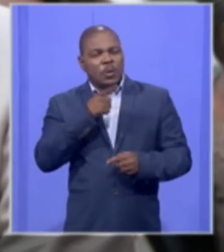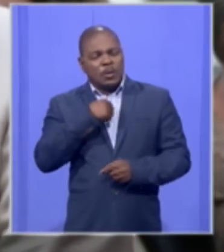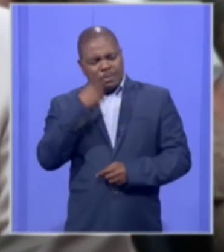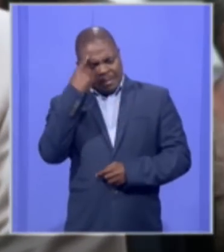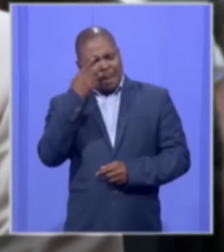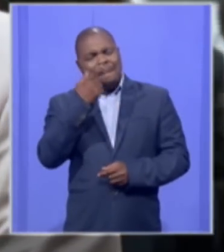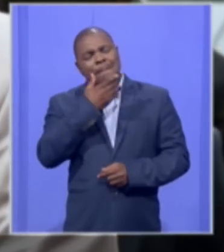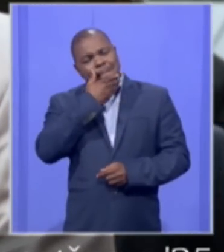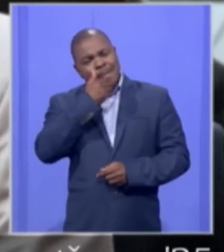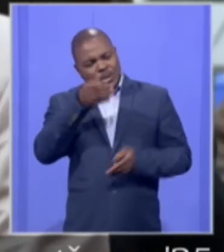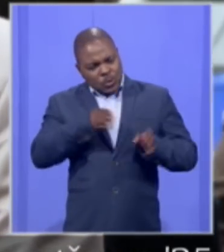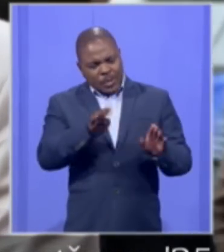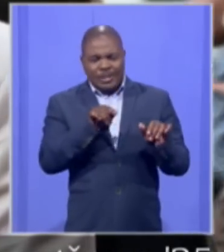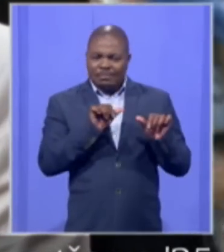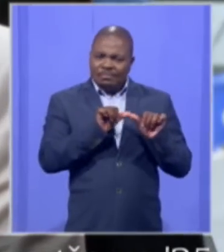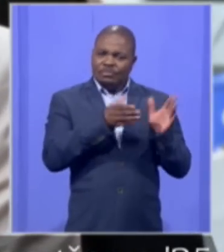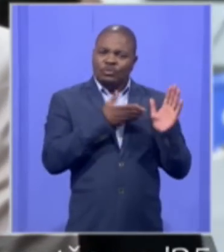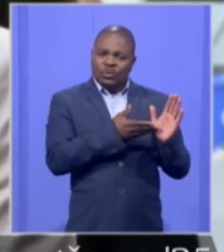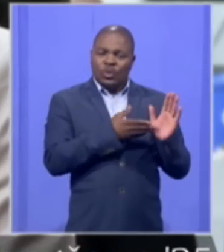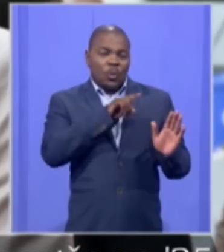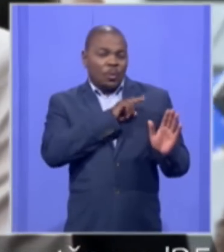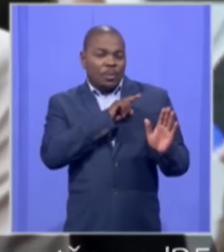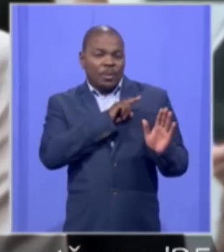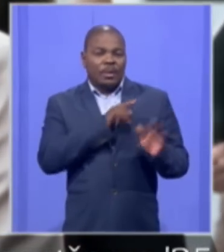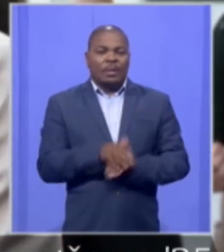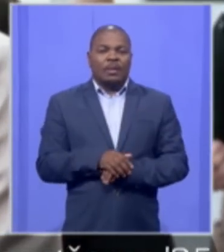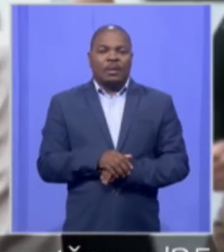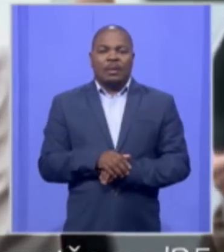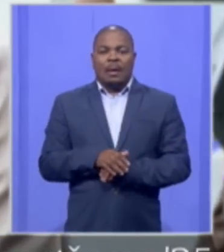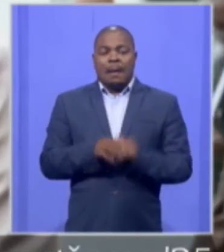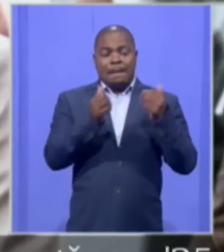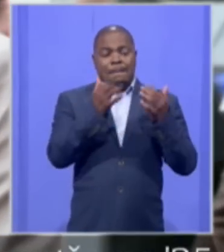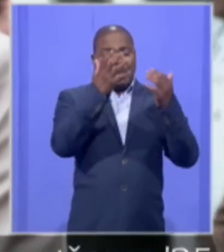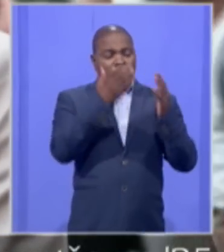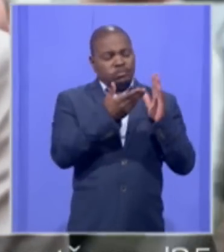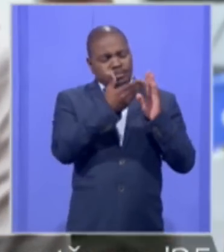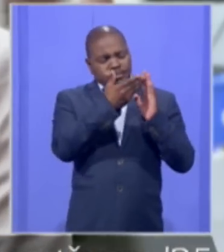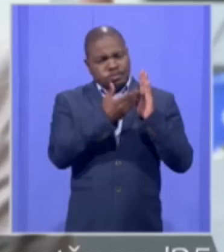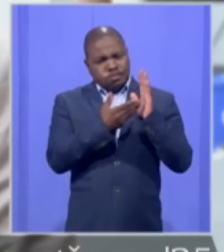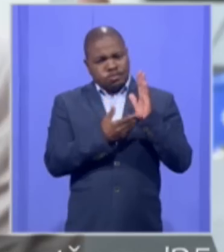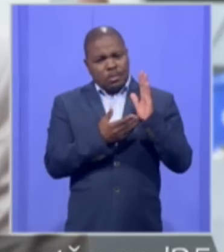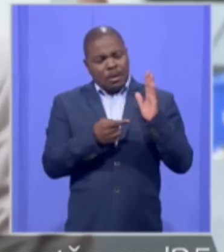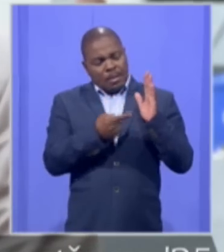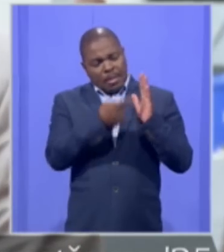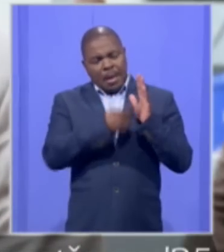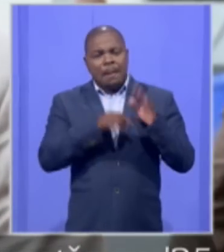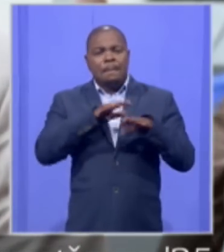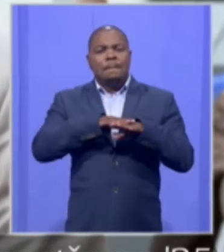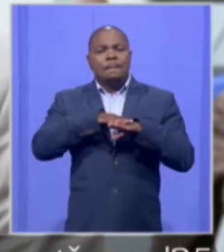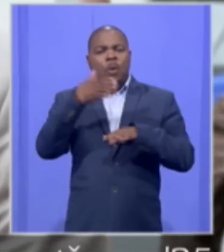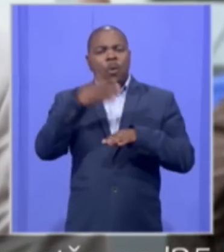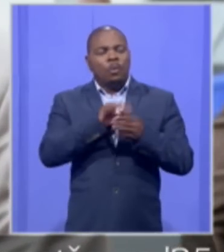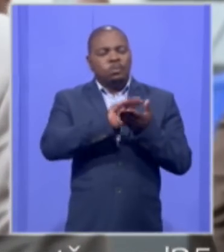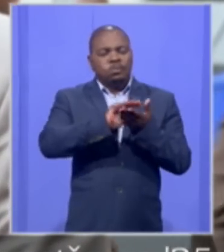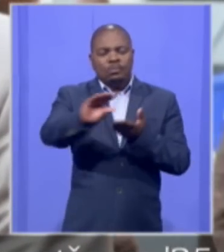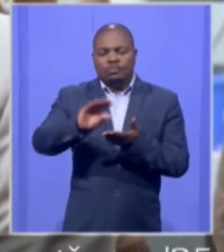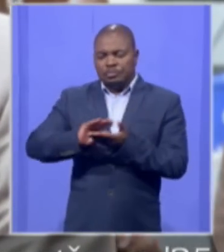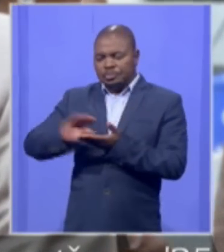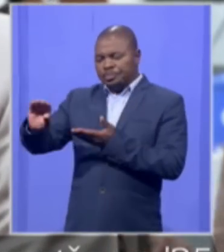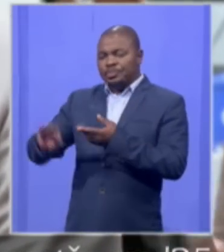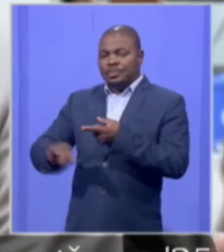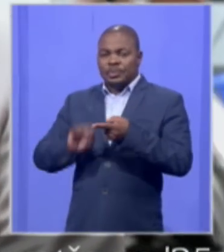way to go if you consider the aspects of the budget. More allocation was given